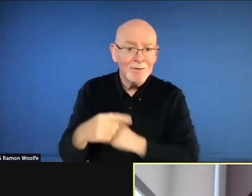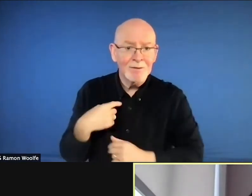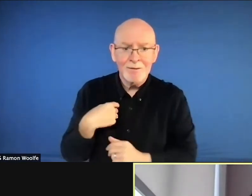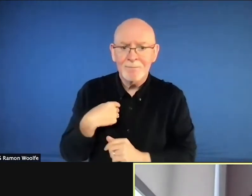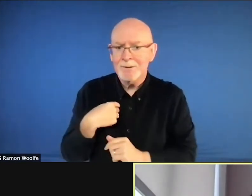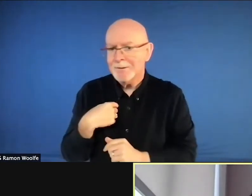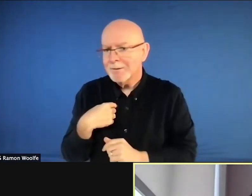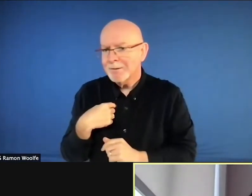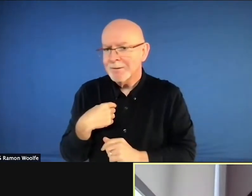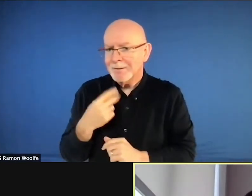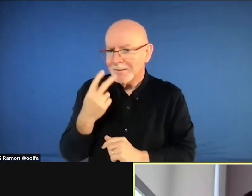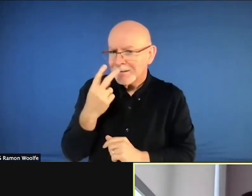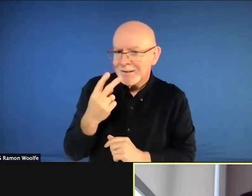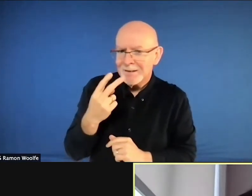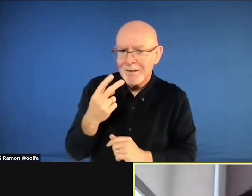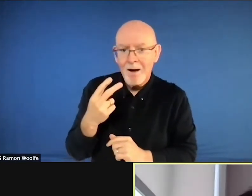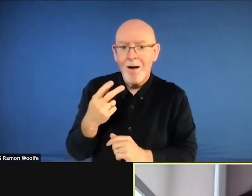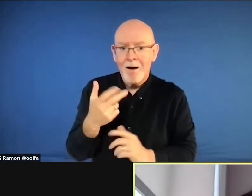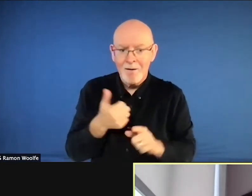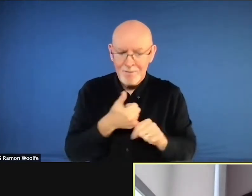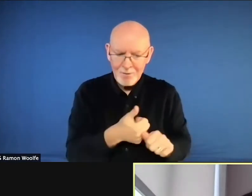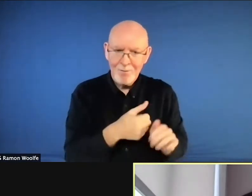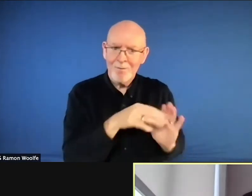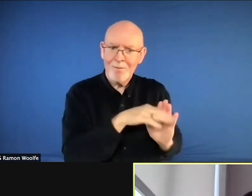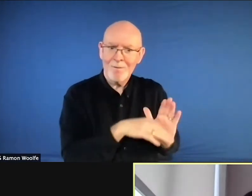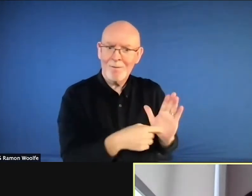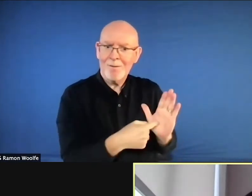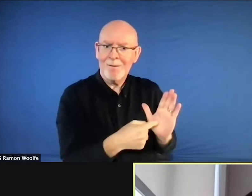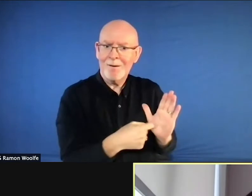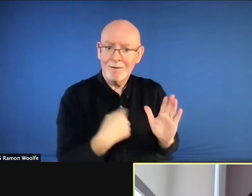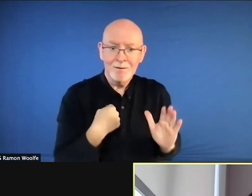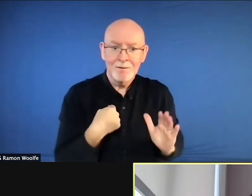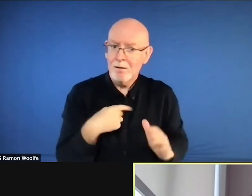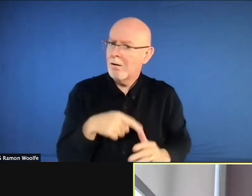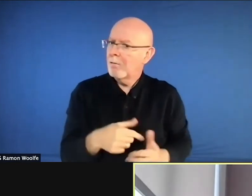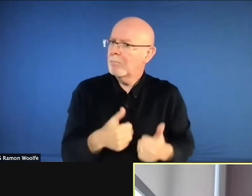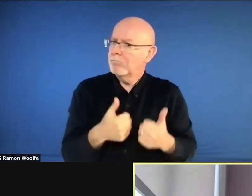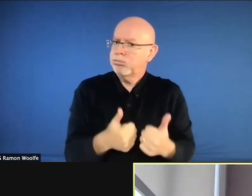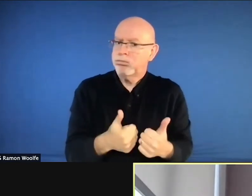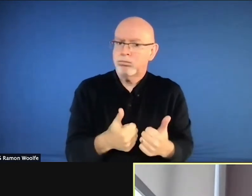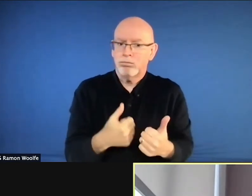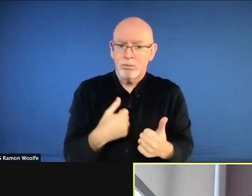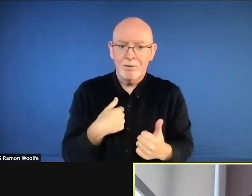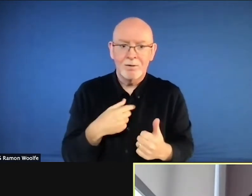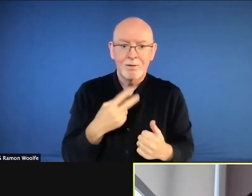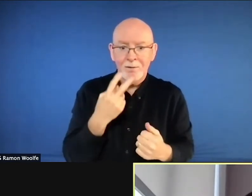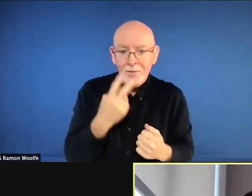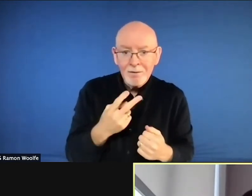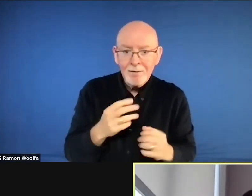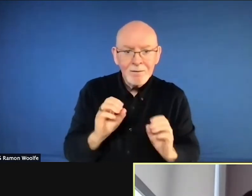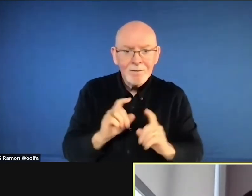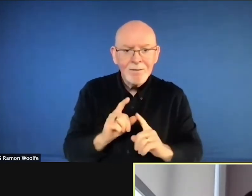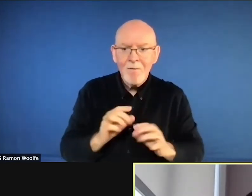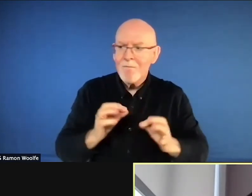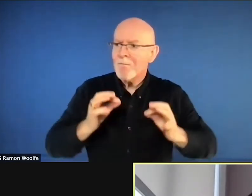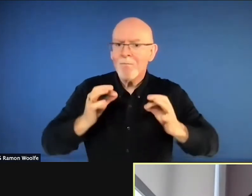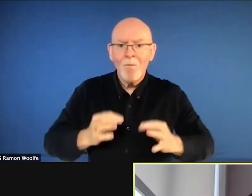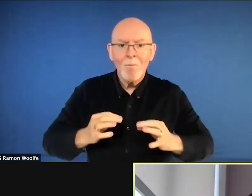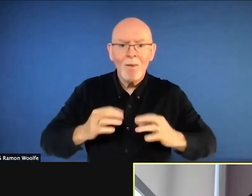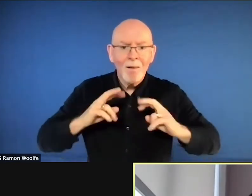done yet. We need to continue our efforts of outreach and dissemination, for instance, in other